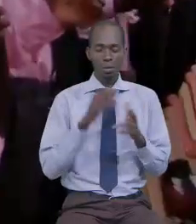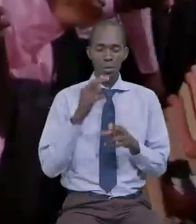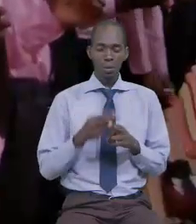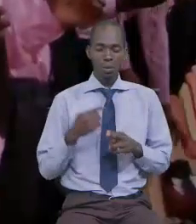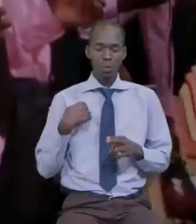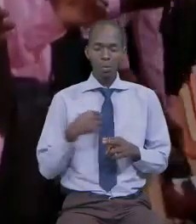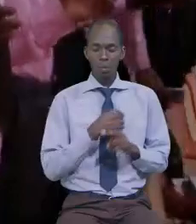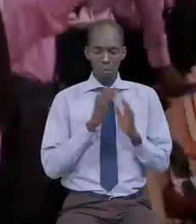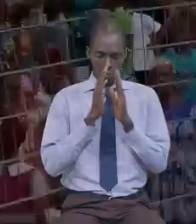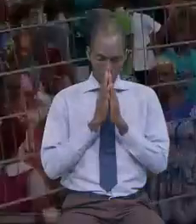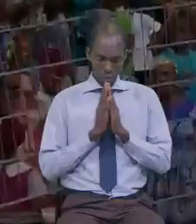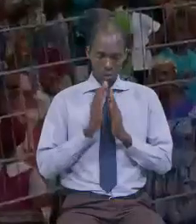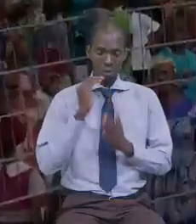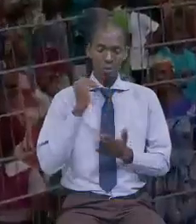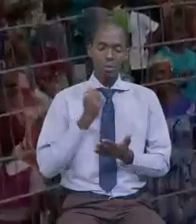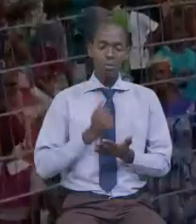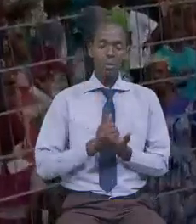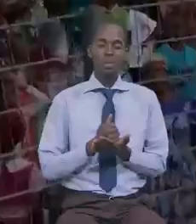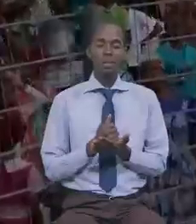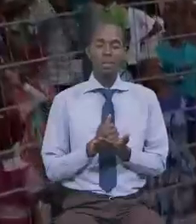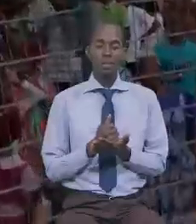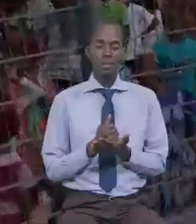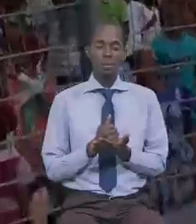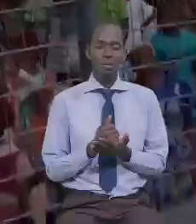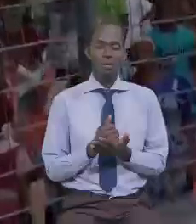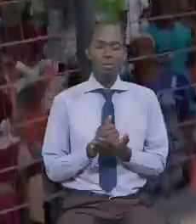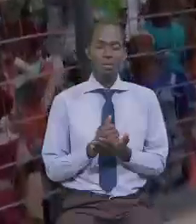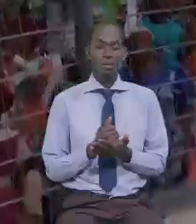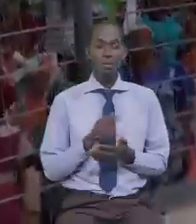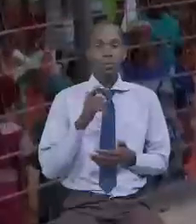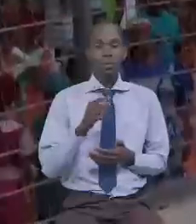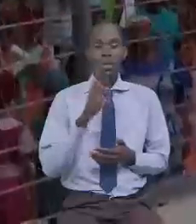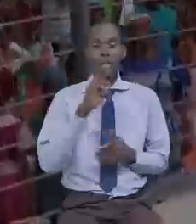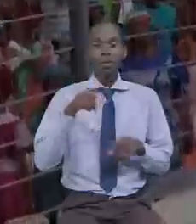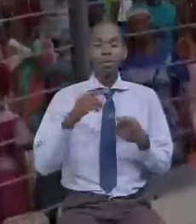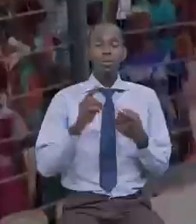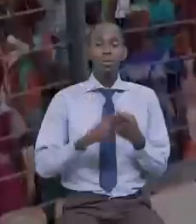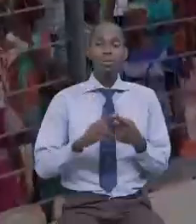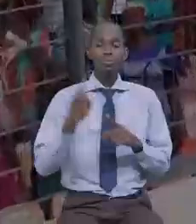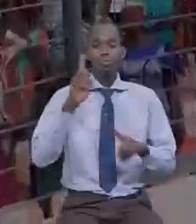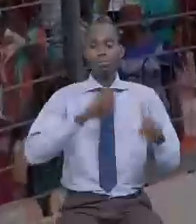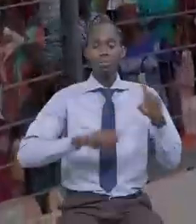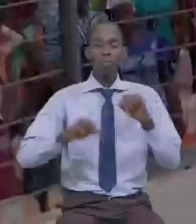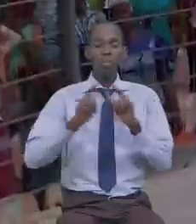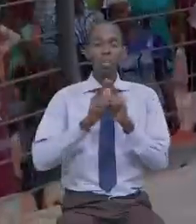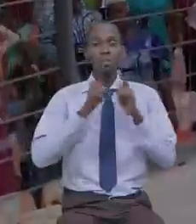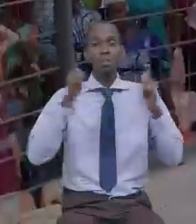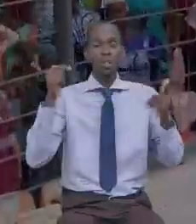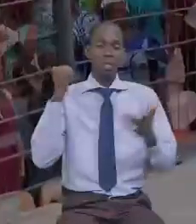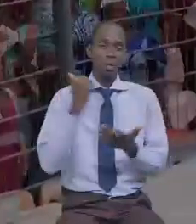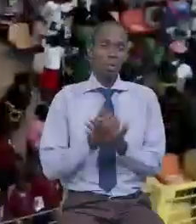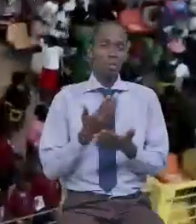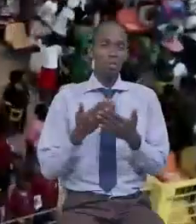name we pray. You are going to shout another amen before you sit